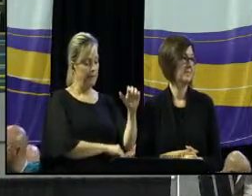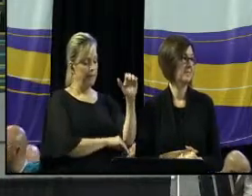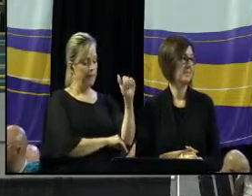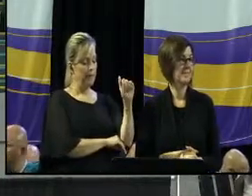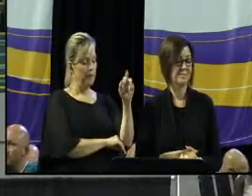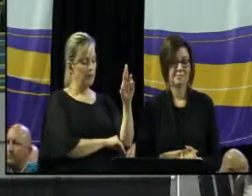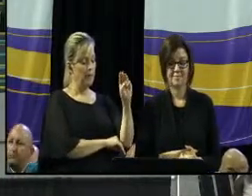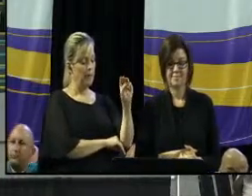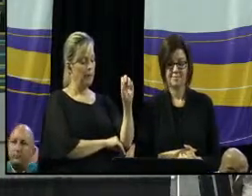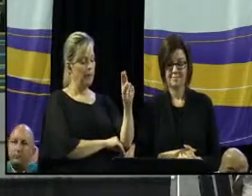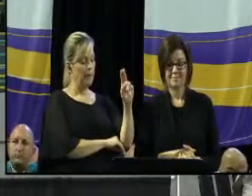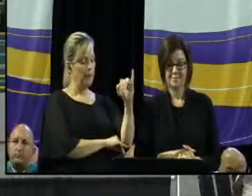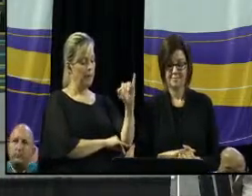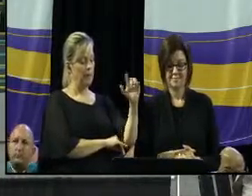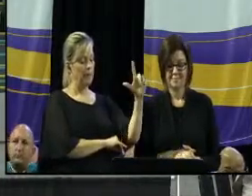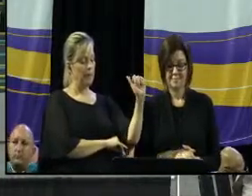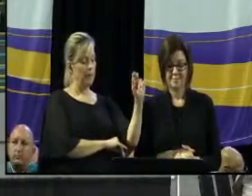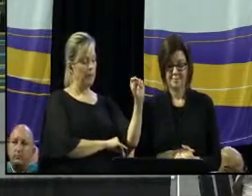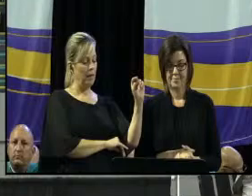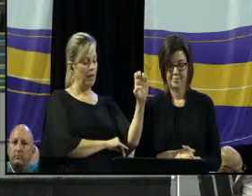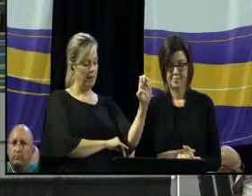Armani Lachelle Lane.